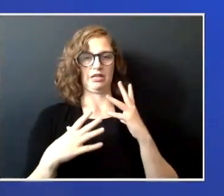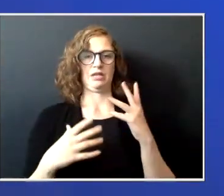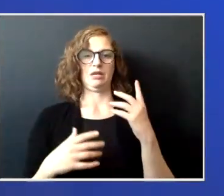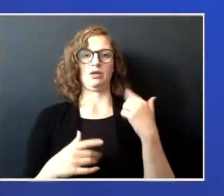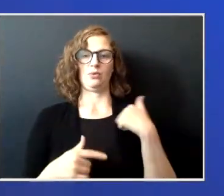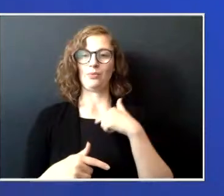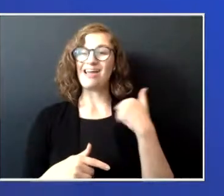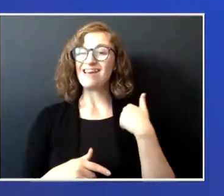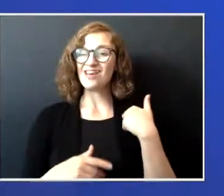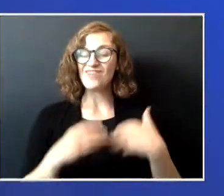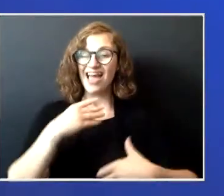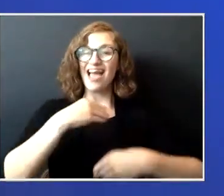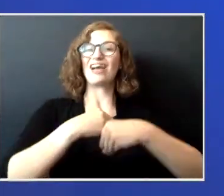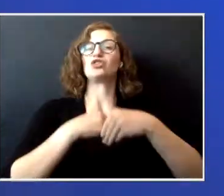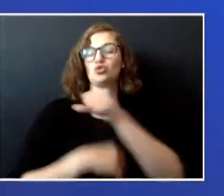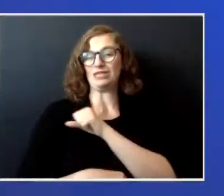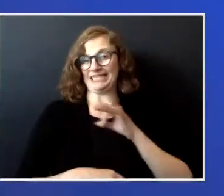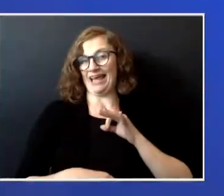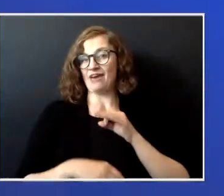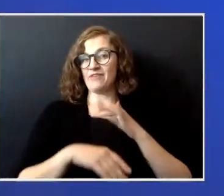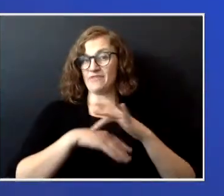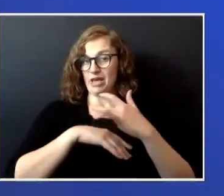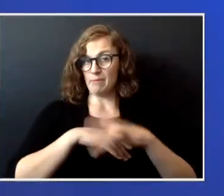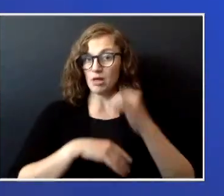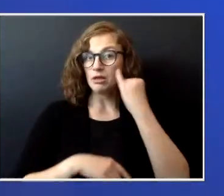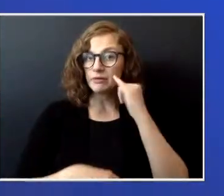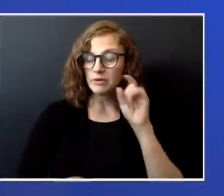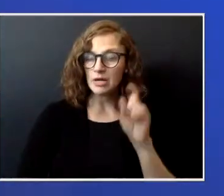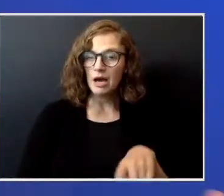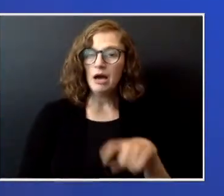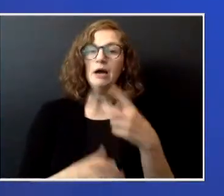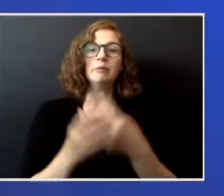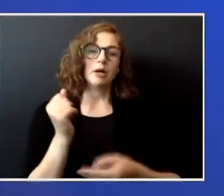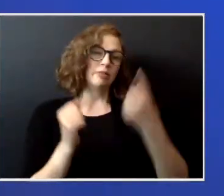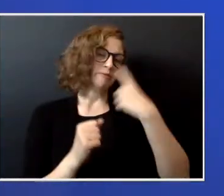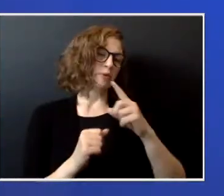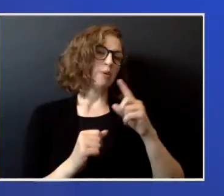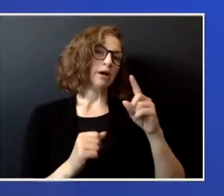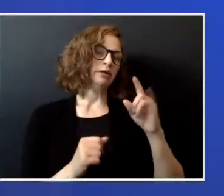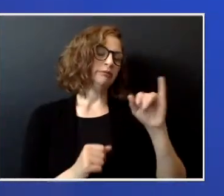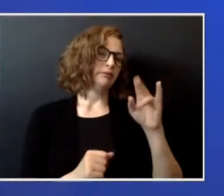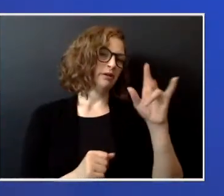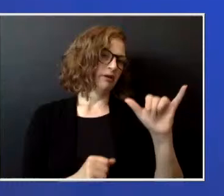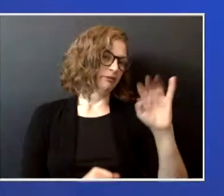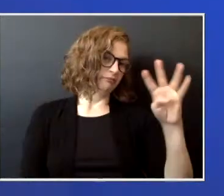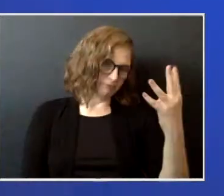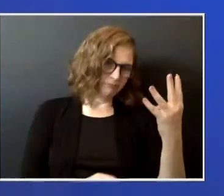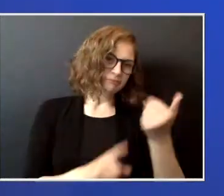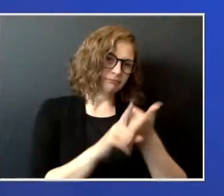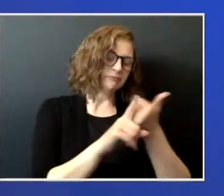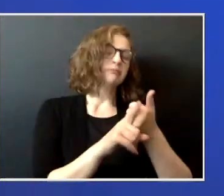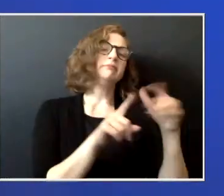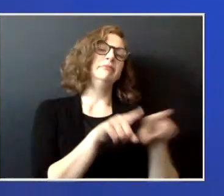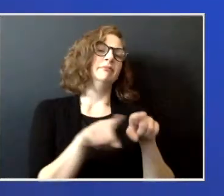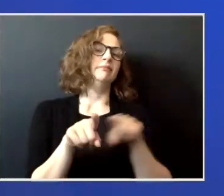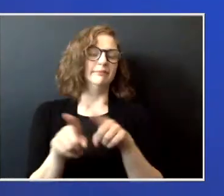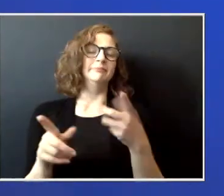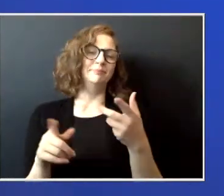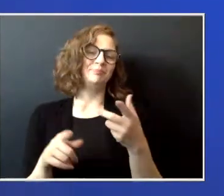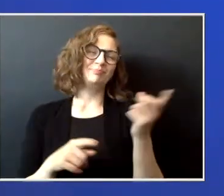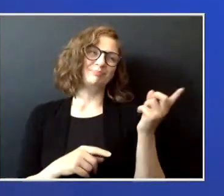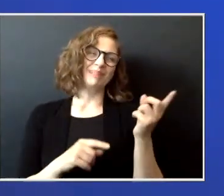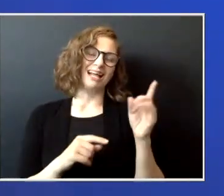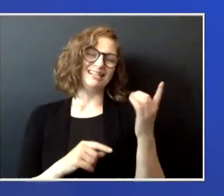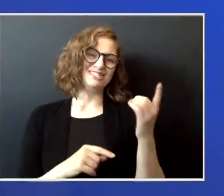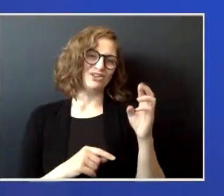on deck if we need it, both for the holiday itself and then, as Dr. Bhavsar alluded to, the days after as we prepare to